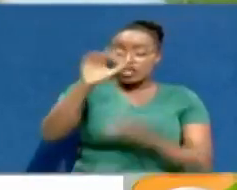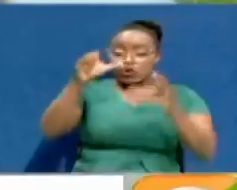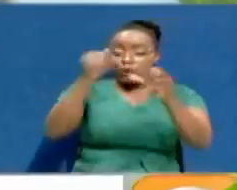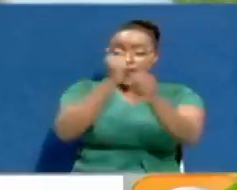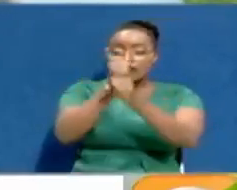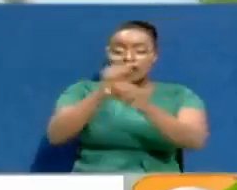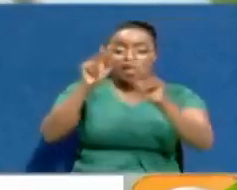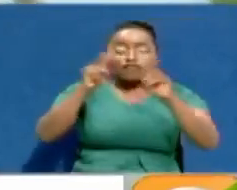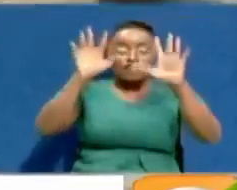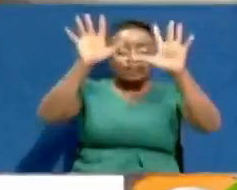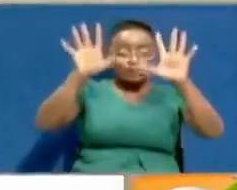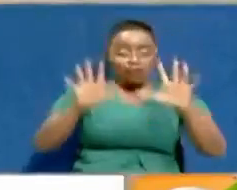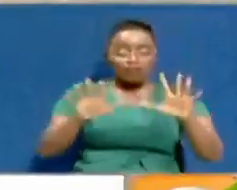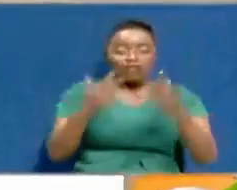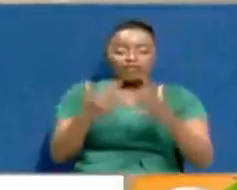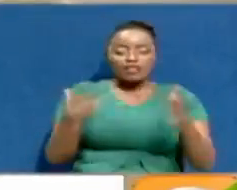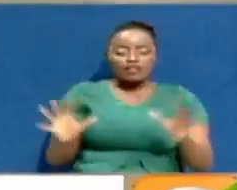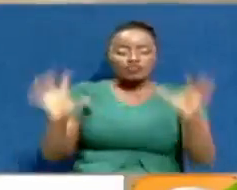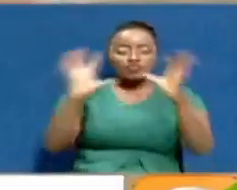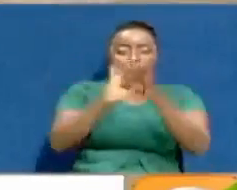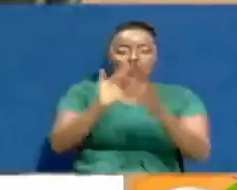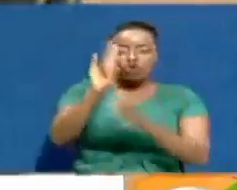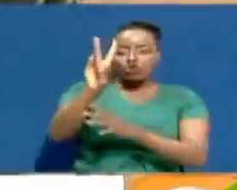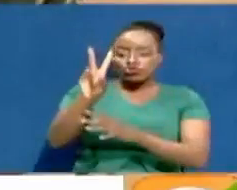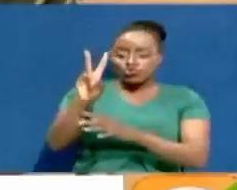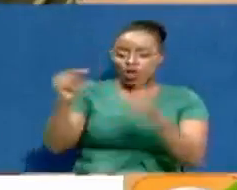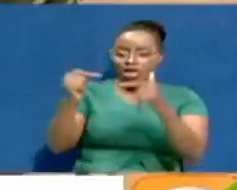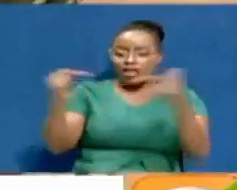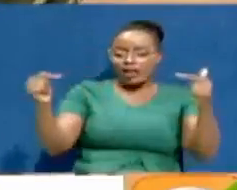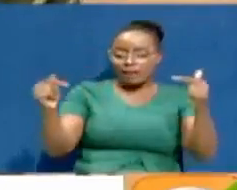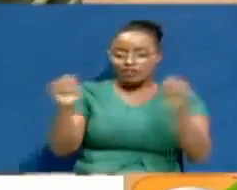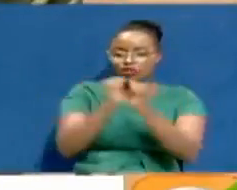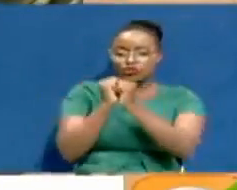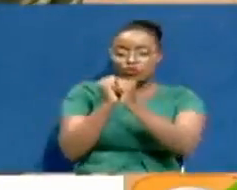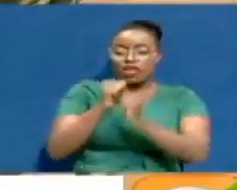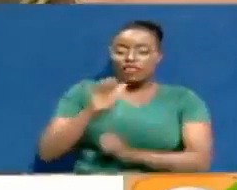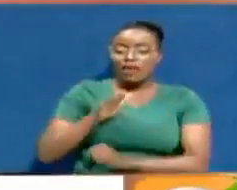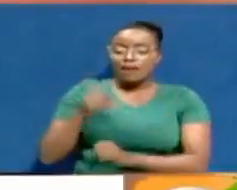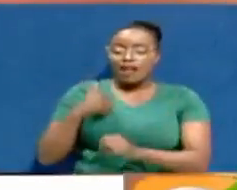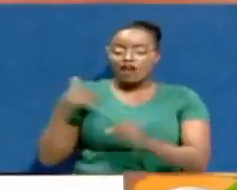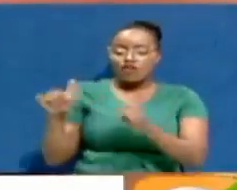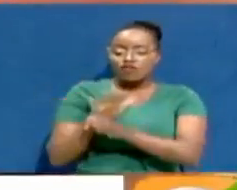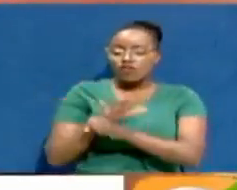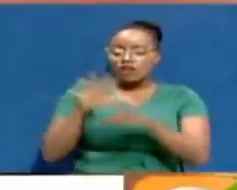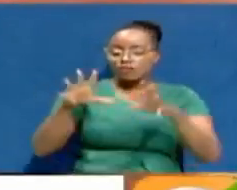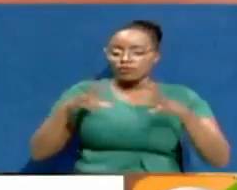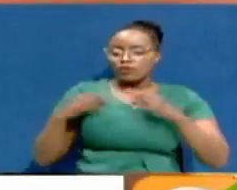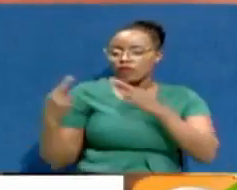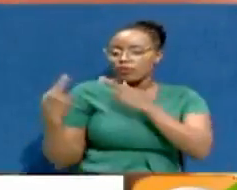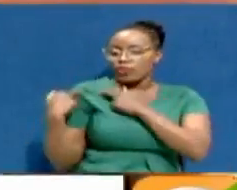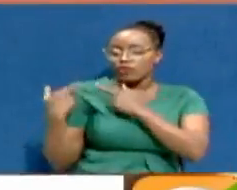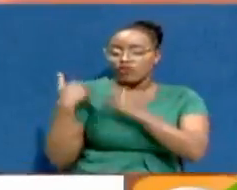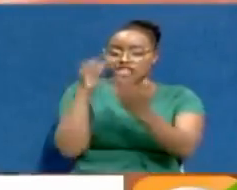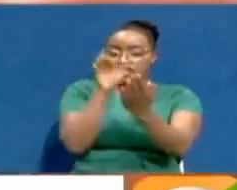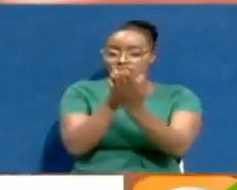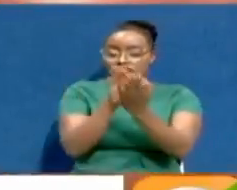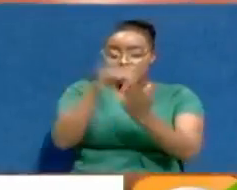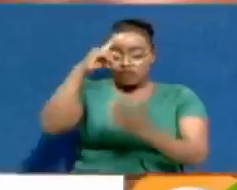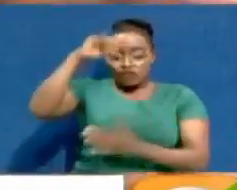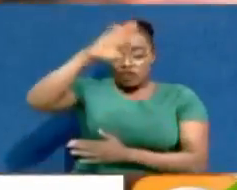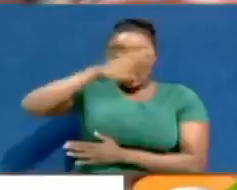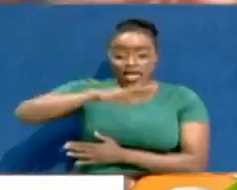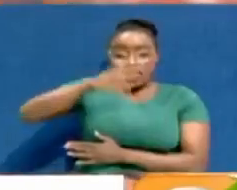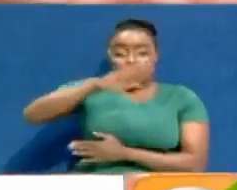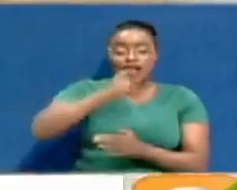kitu ya maana sana, kukutanisha maadui wawili. The women have fully embraced their role in the conservation of